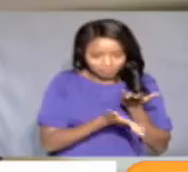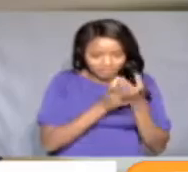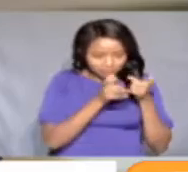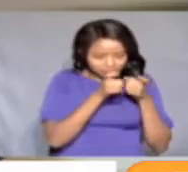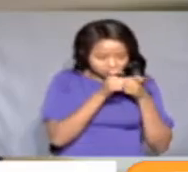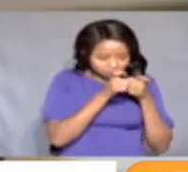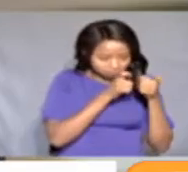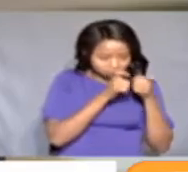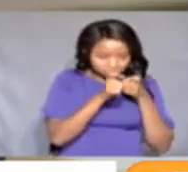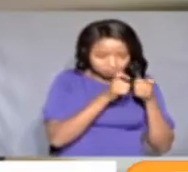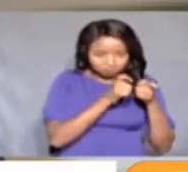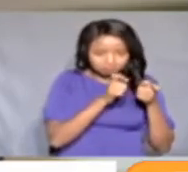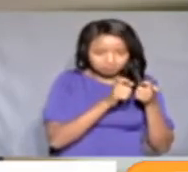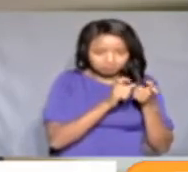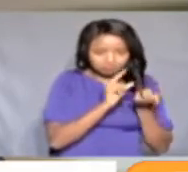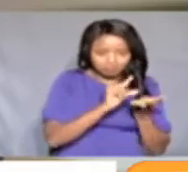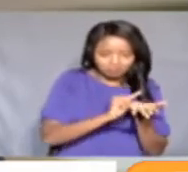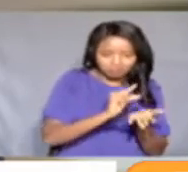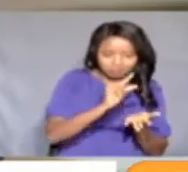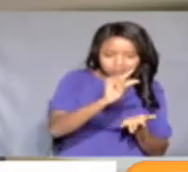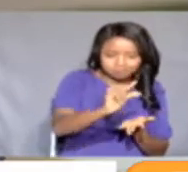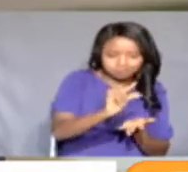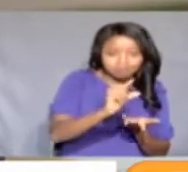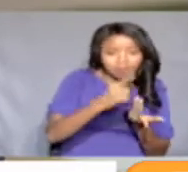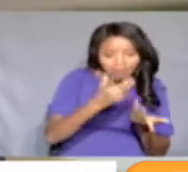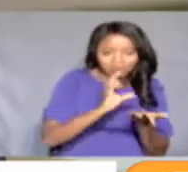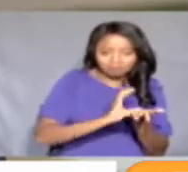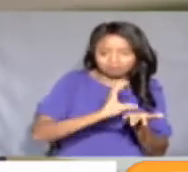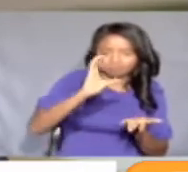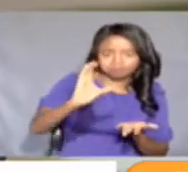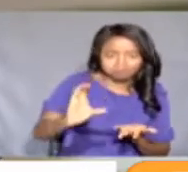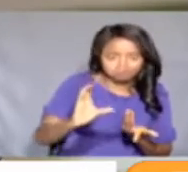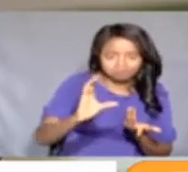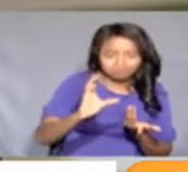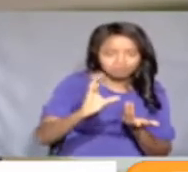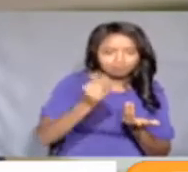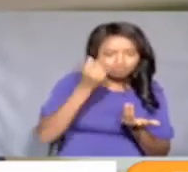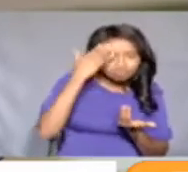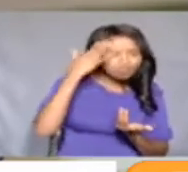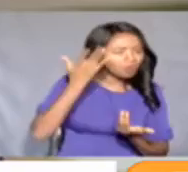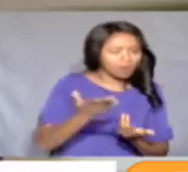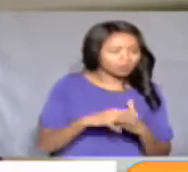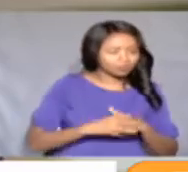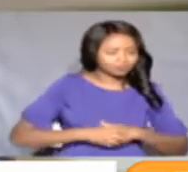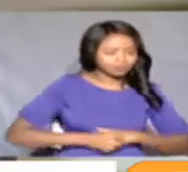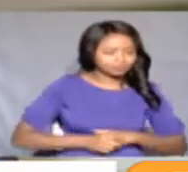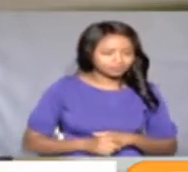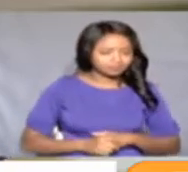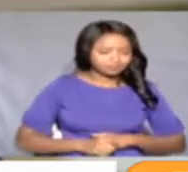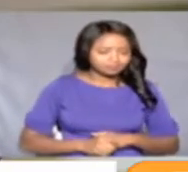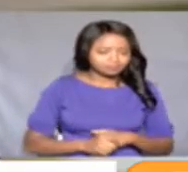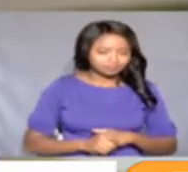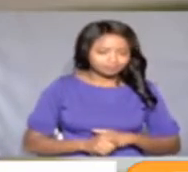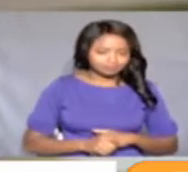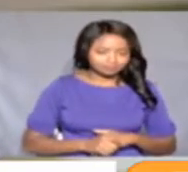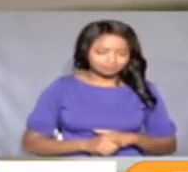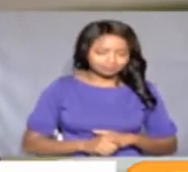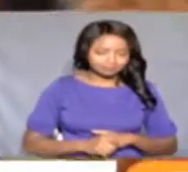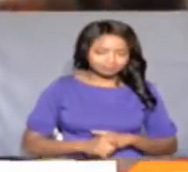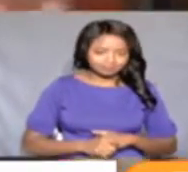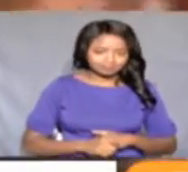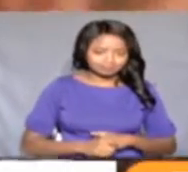amount that is supposed to be given to certain or different types of diseases? Thank you so much. Thank